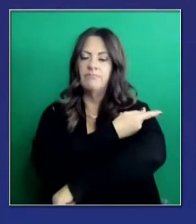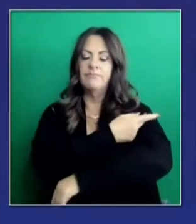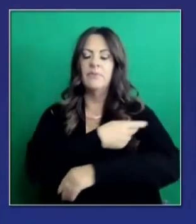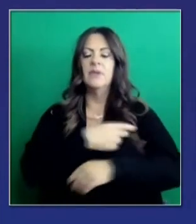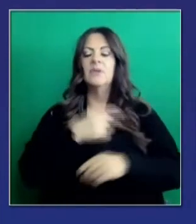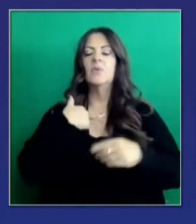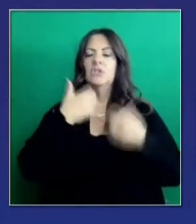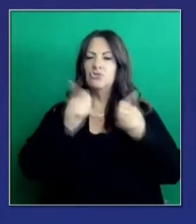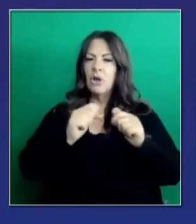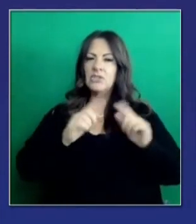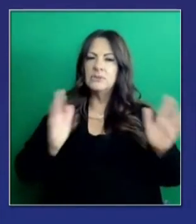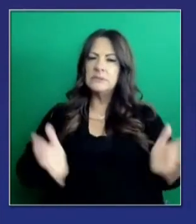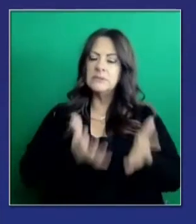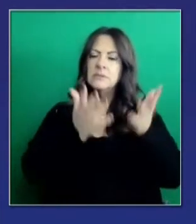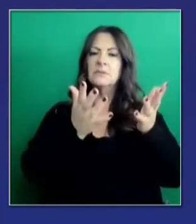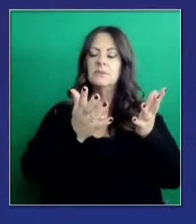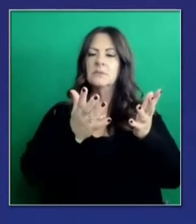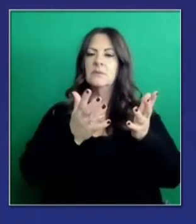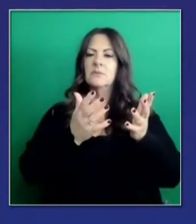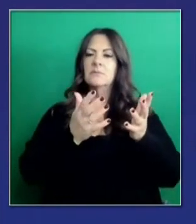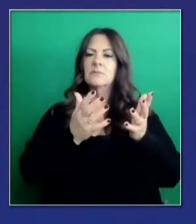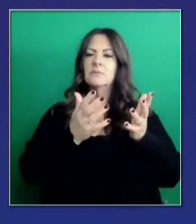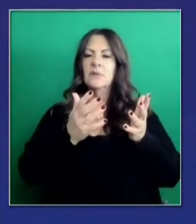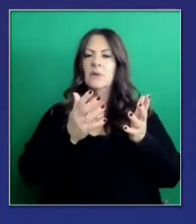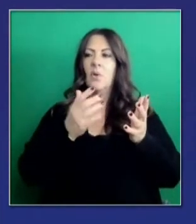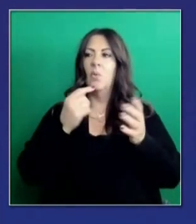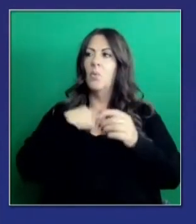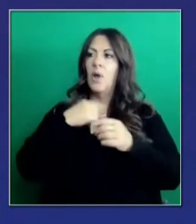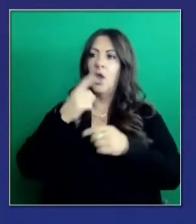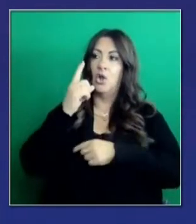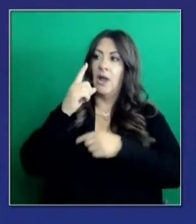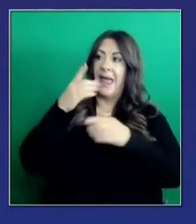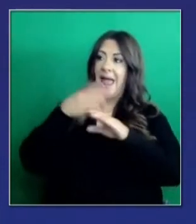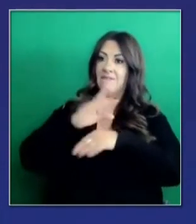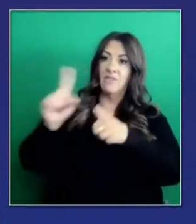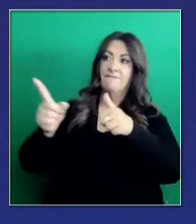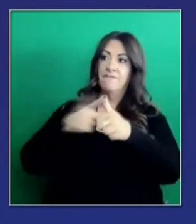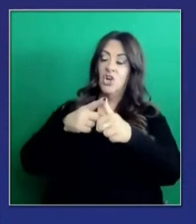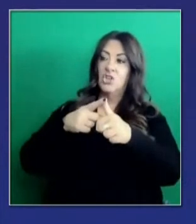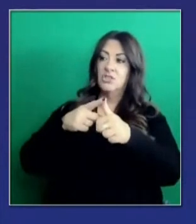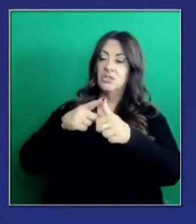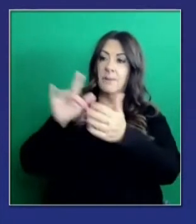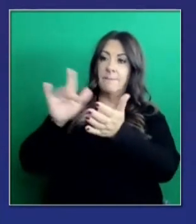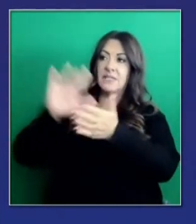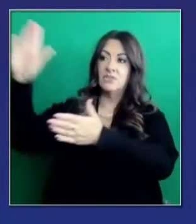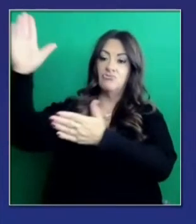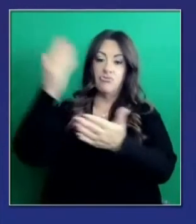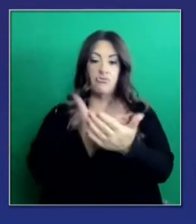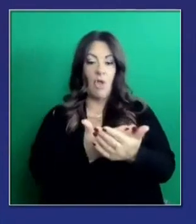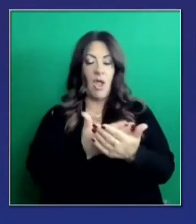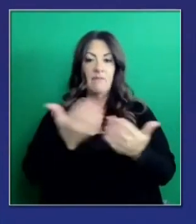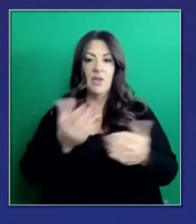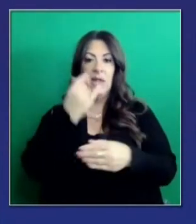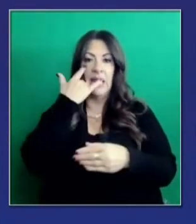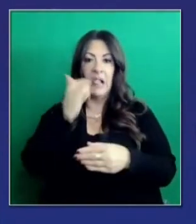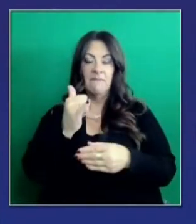envelope on getting these first doses out based on a conservative approach, which is in some respects understandable based upon the scarcity mindset